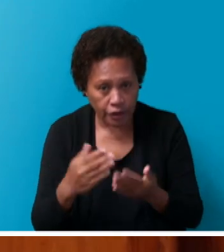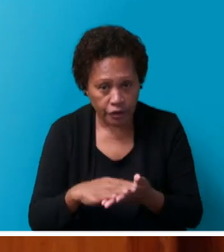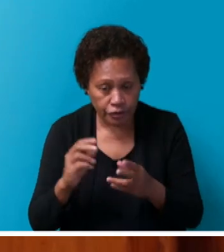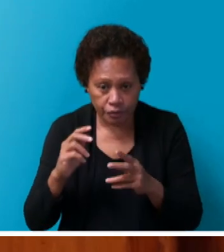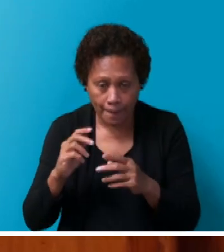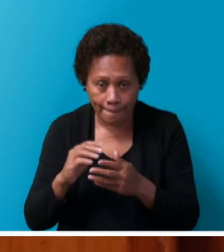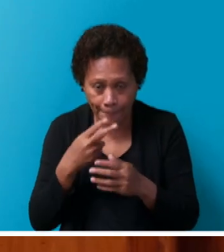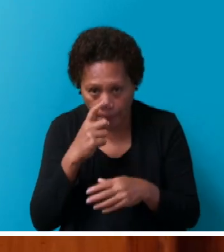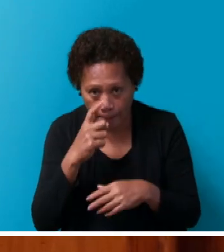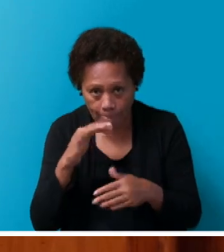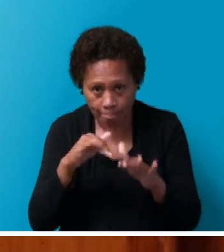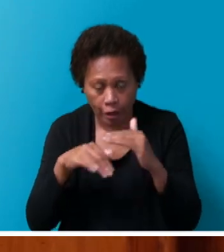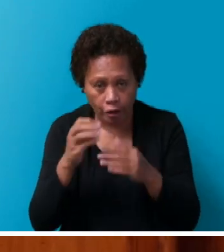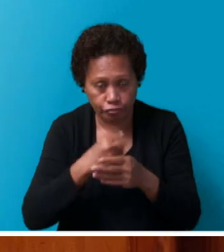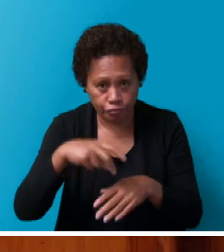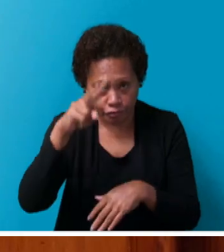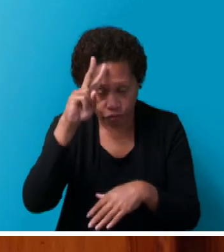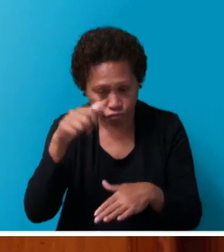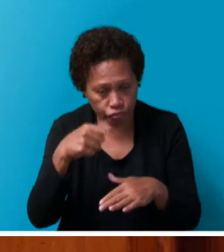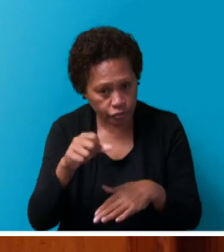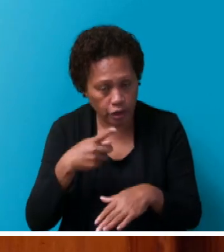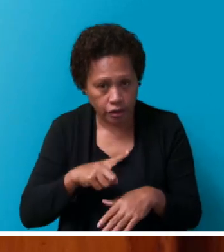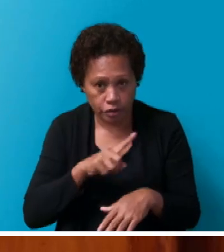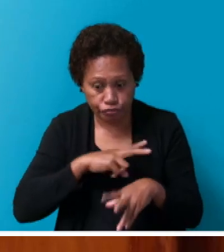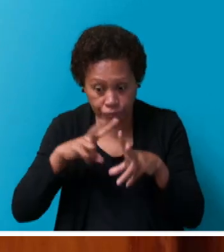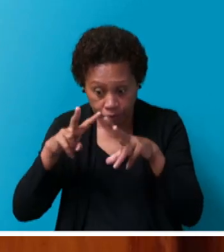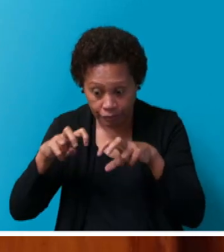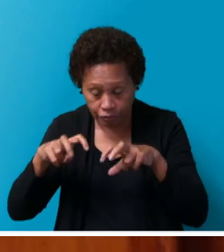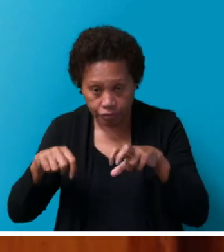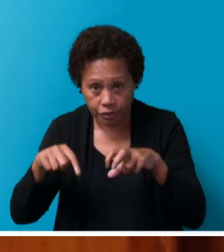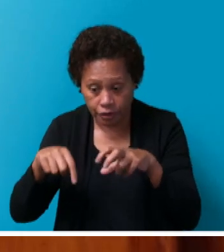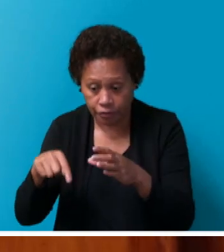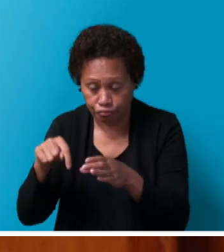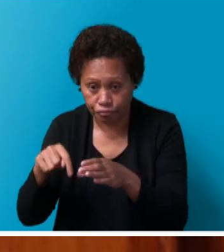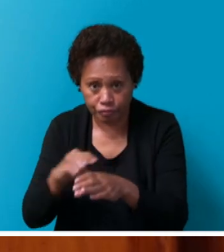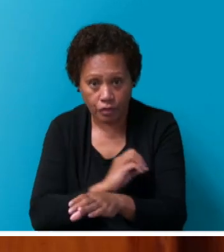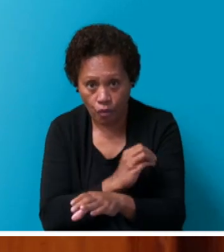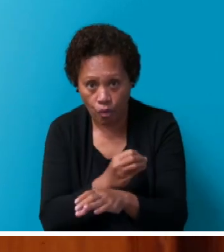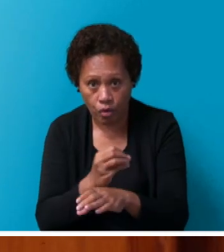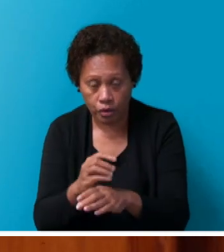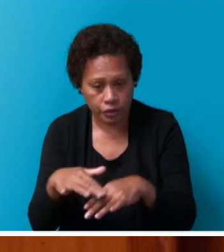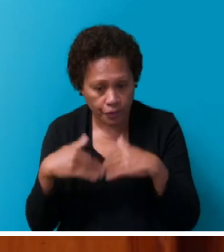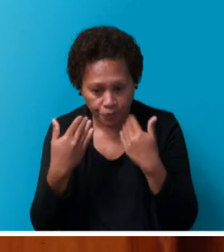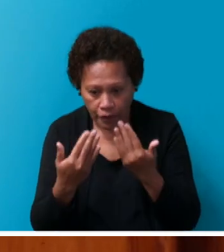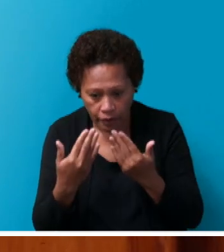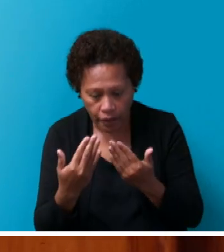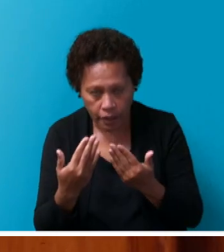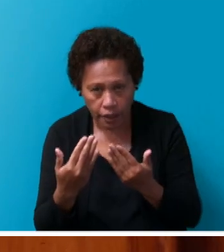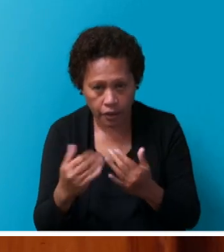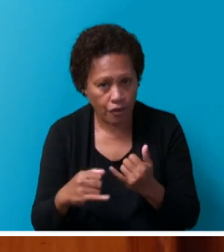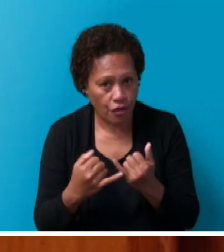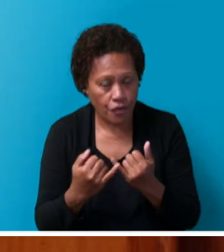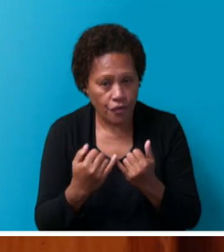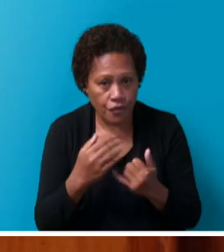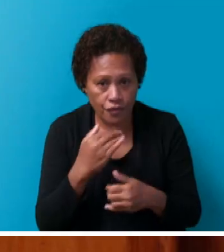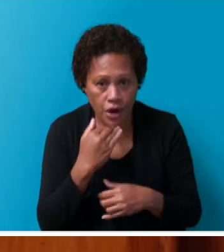warm hospitality and for allowing us to survey and document their rich marine diversity. Vinakasakawalebu from this daughter of Kandavu. Thank